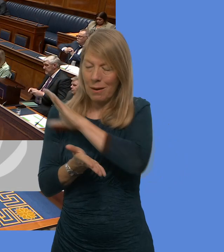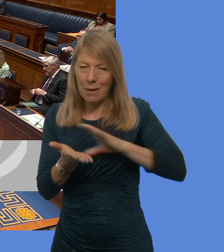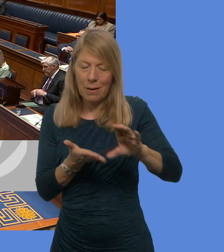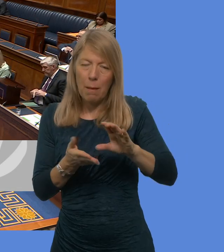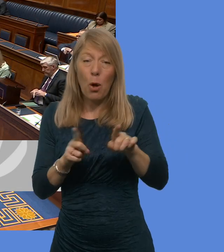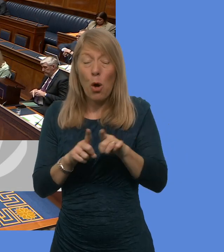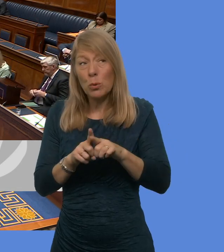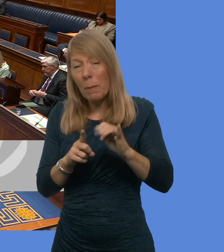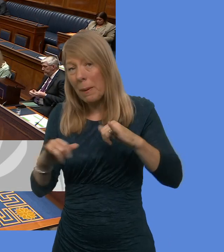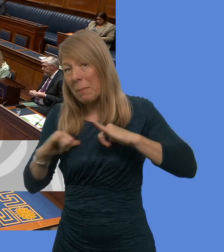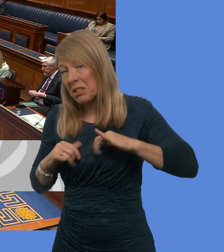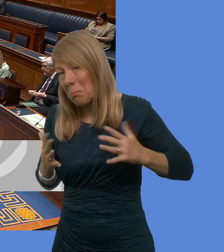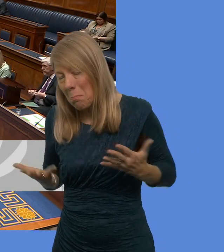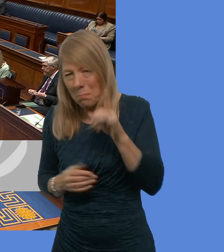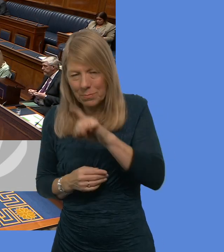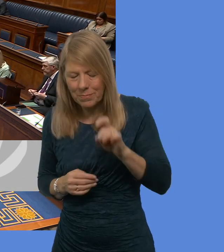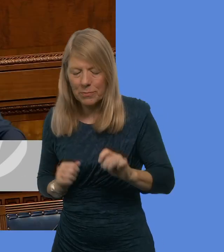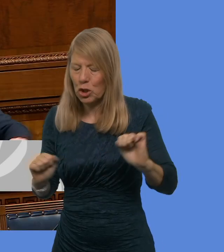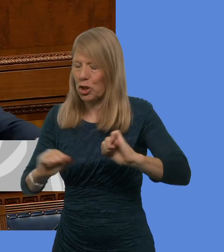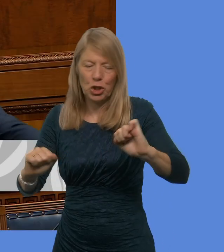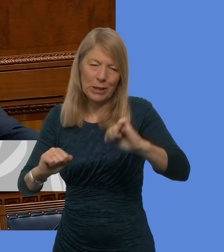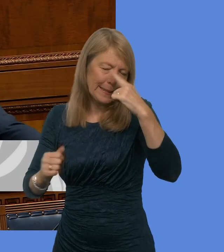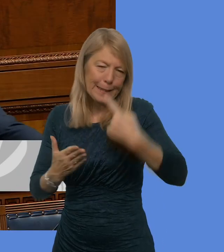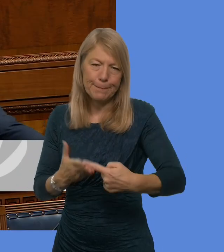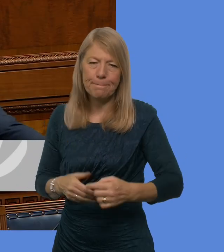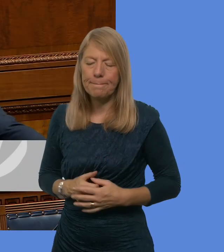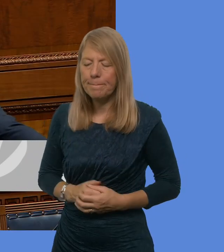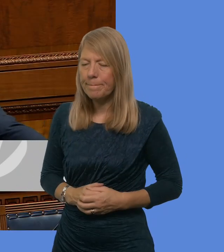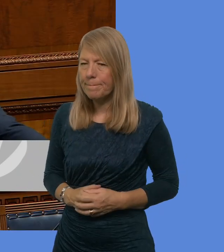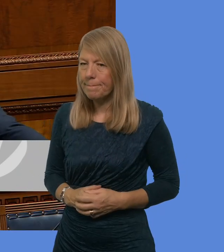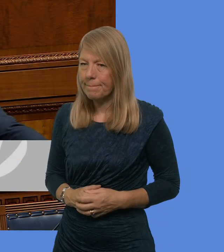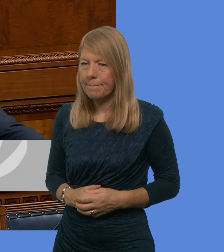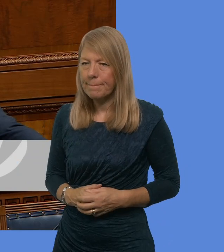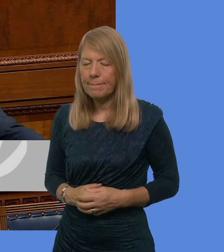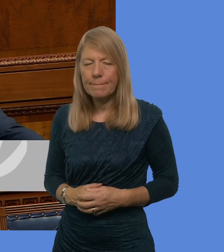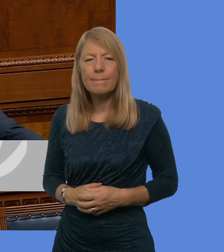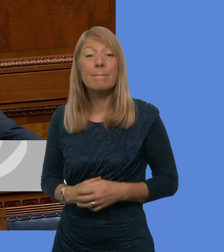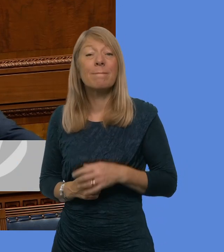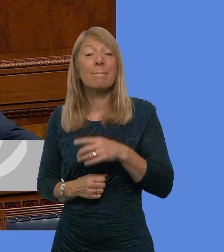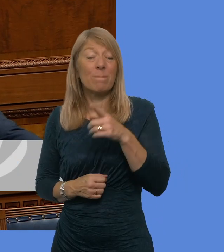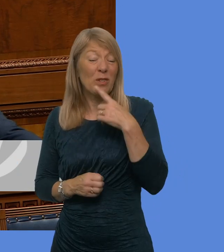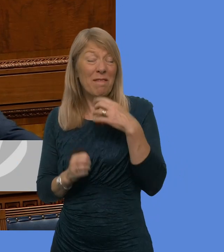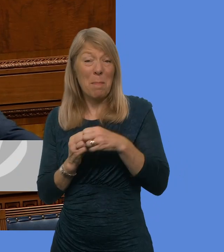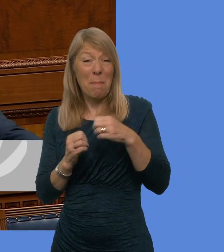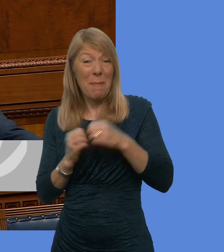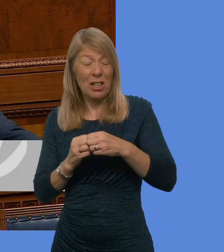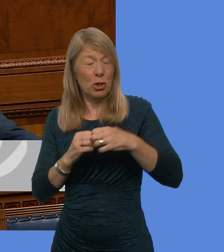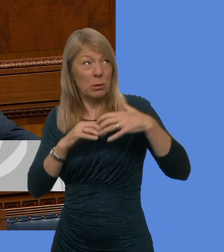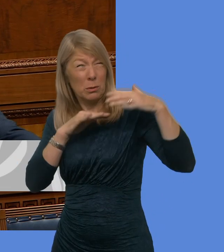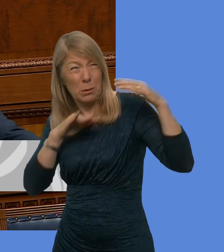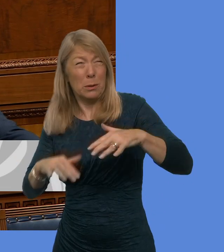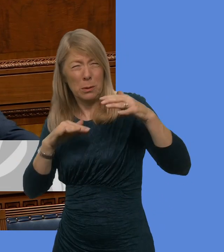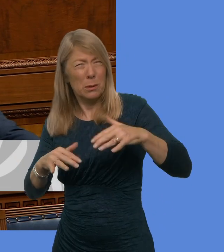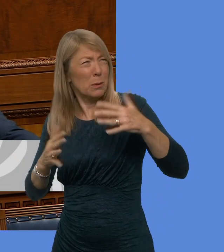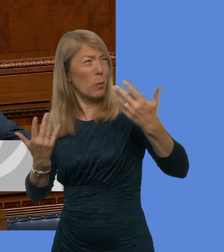Minister for his remarks so far. Minister, in a previous question you alluded to the extreme weather events which seem to be happening now with monotonous regularity. Could the